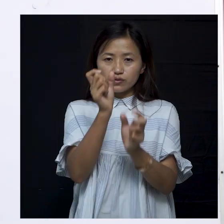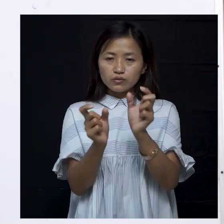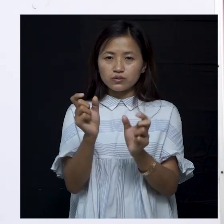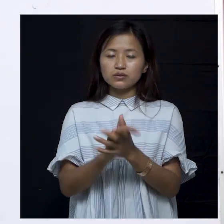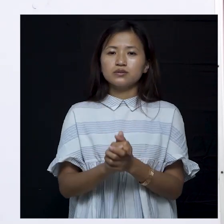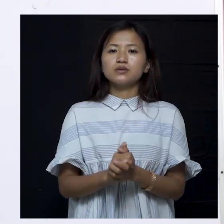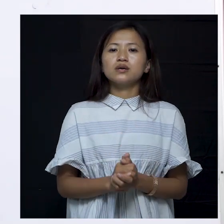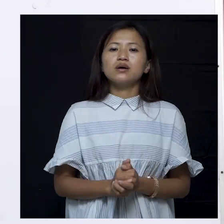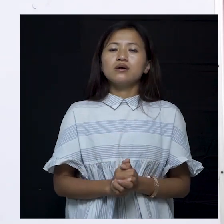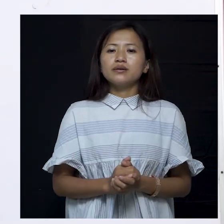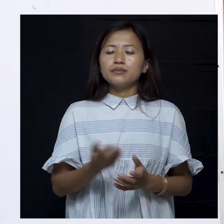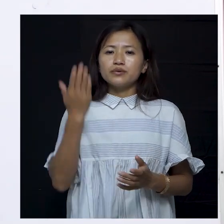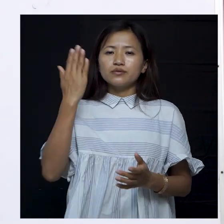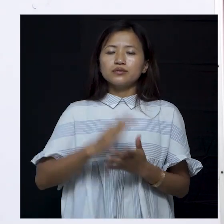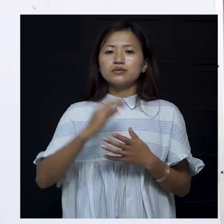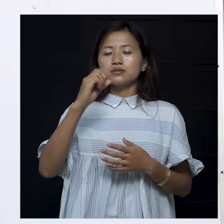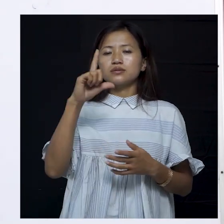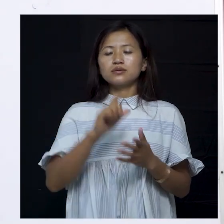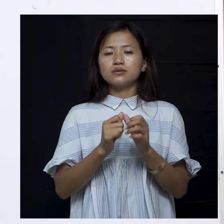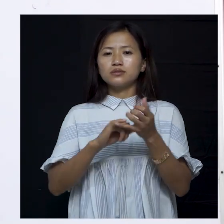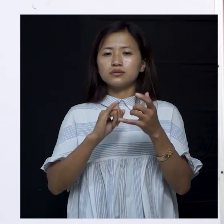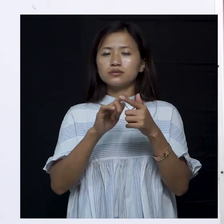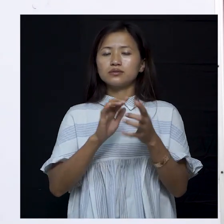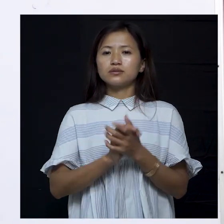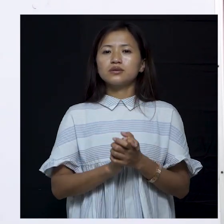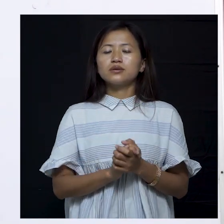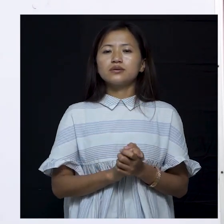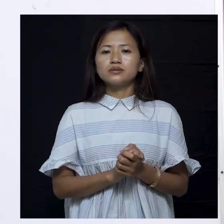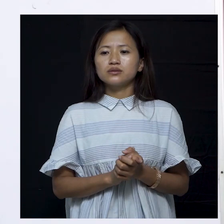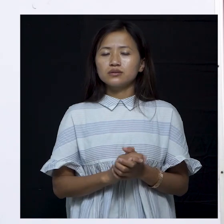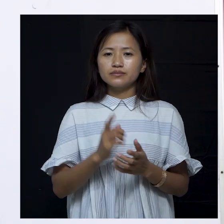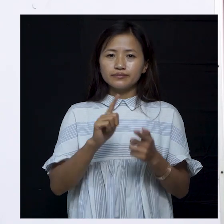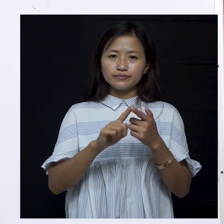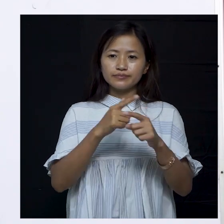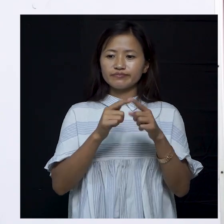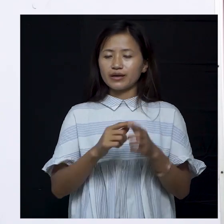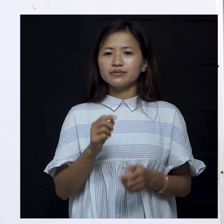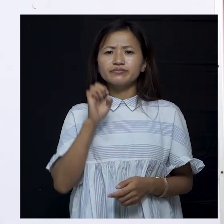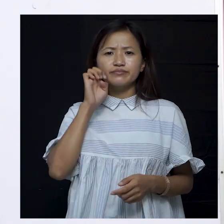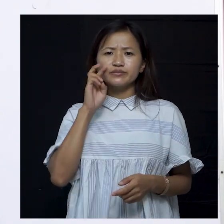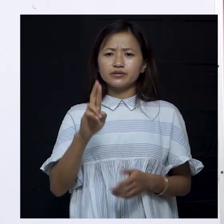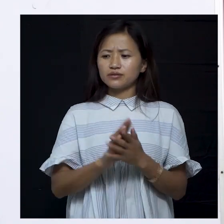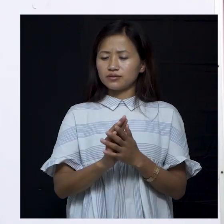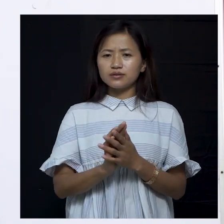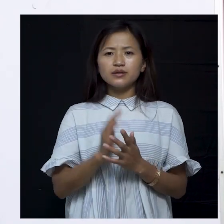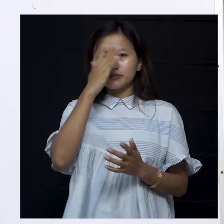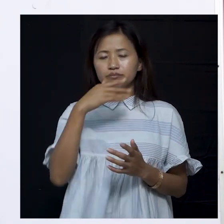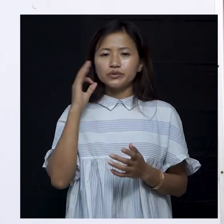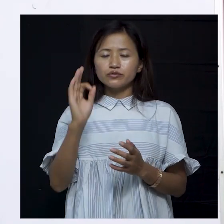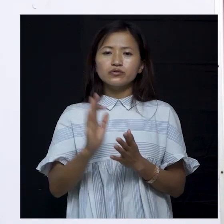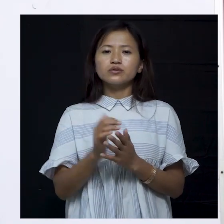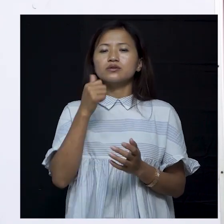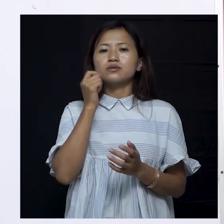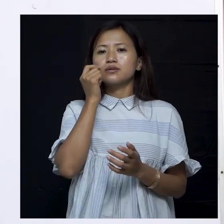one, right? In our previous classes, we have done some exercises like she is a good girl or she is a beautiful girl.